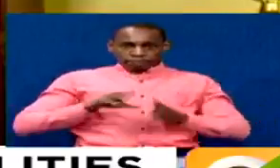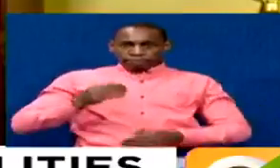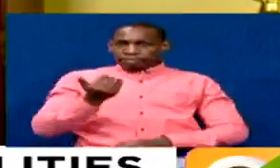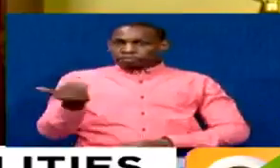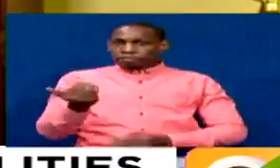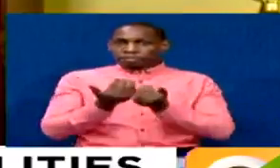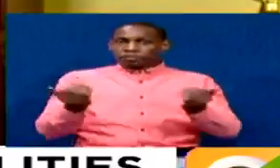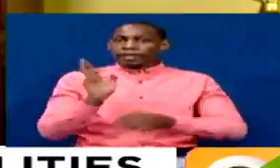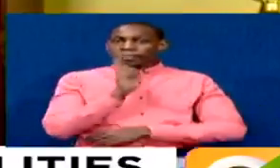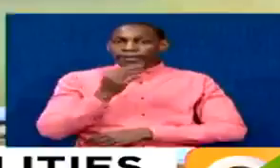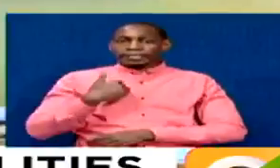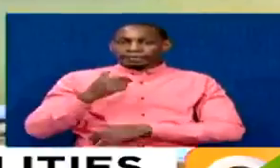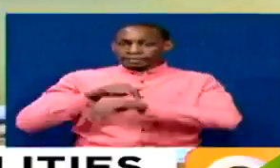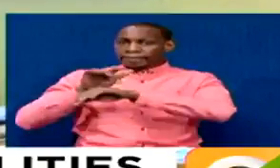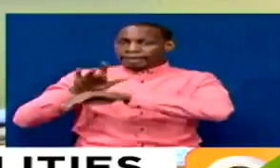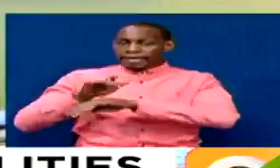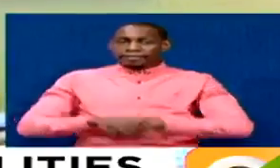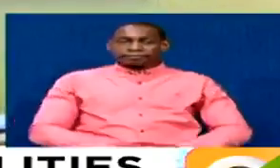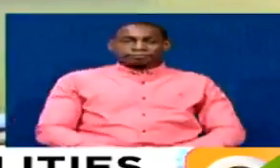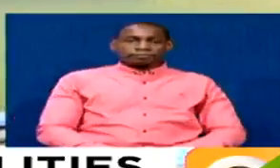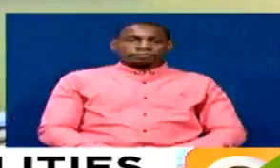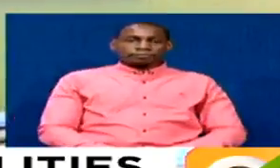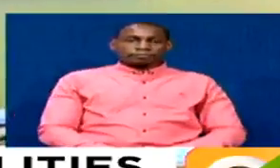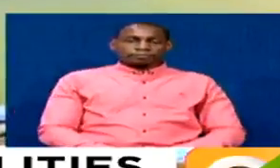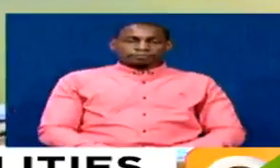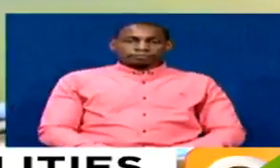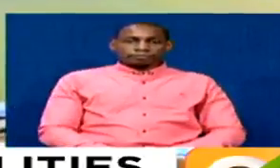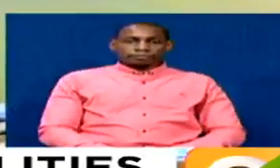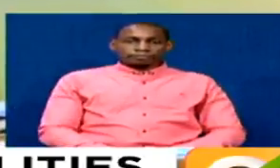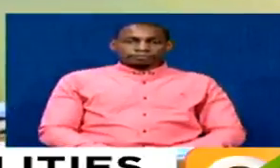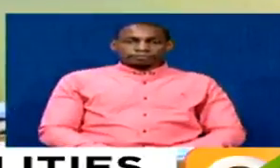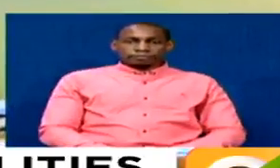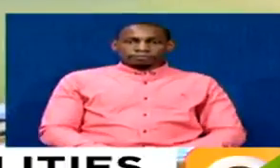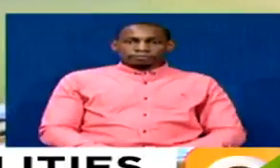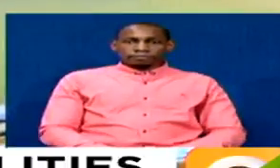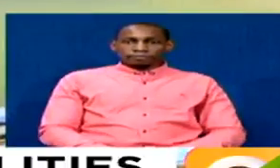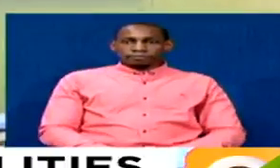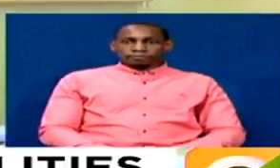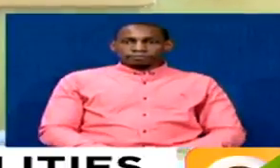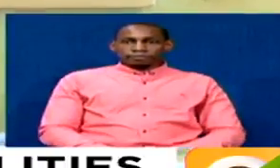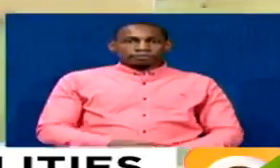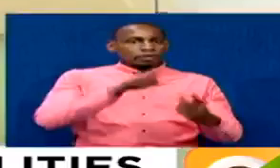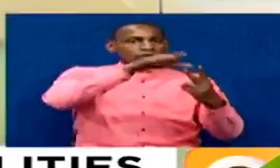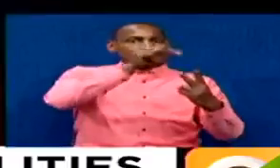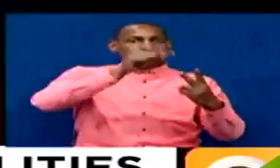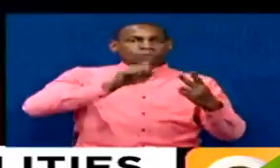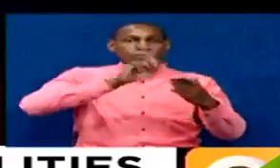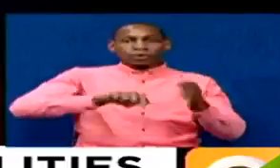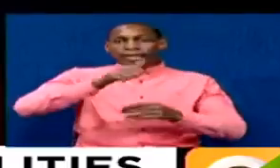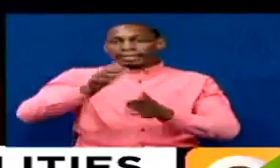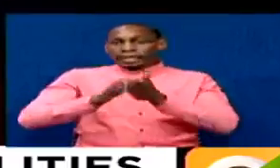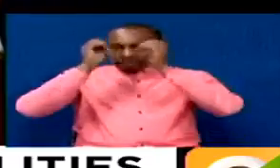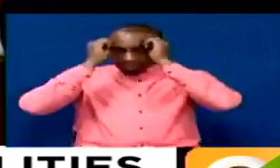at risk early enough. They use a string to play D. What then would be the options available